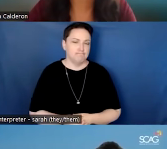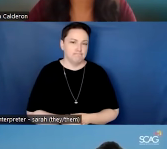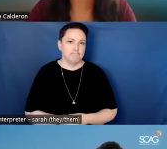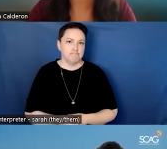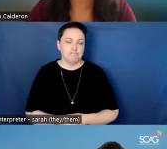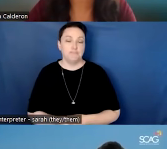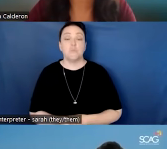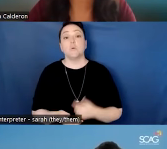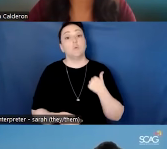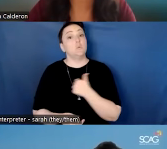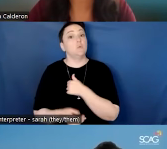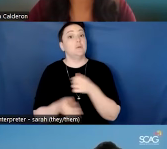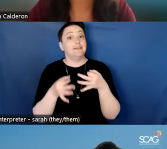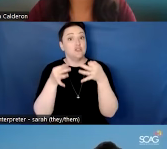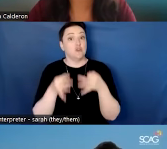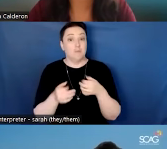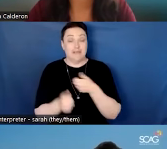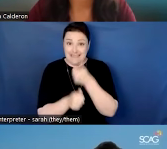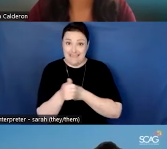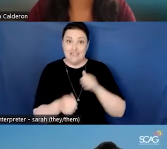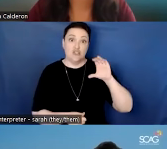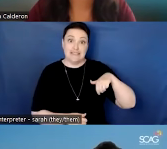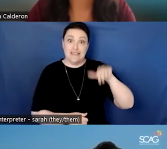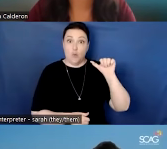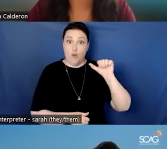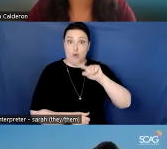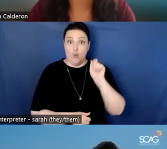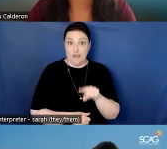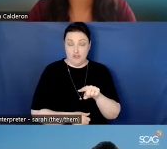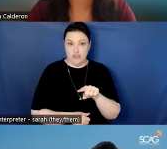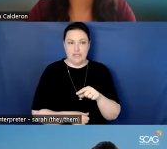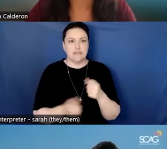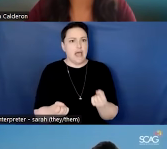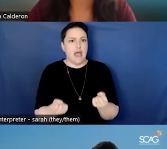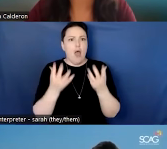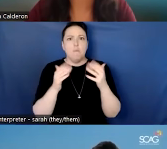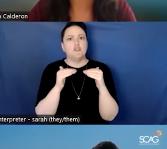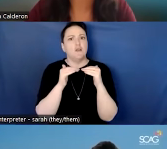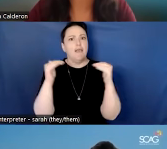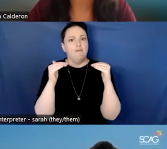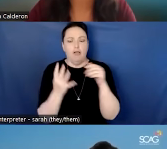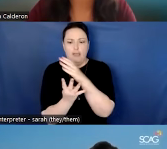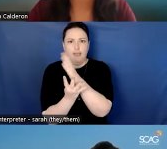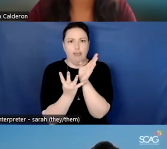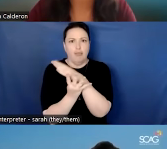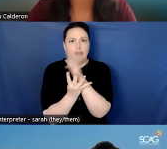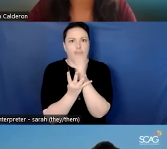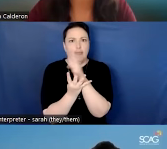the level of significance for each of the CEQA questions to decide whether or not mitigation measures are warranted.